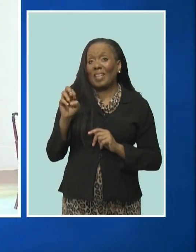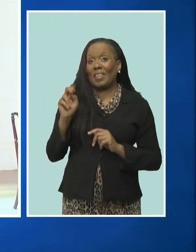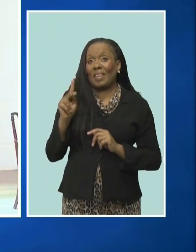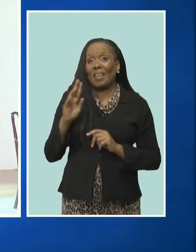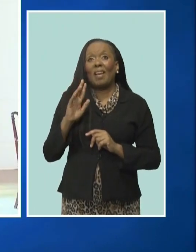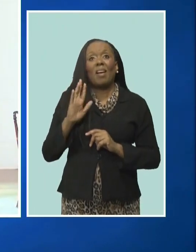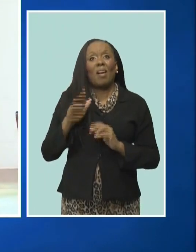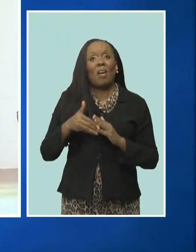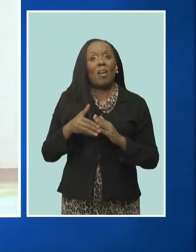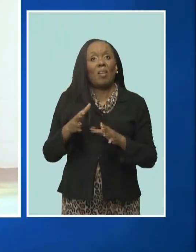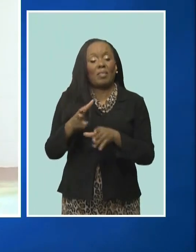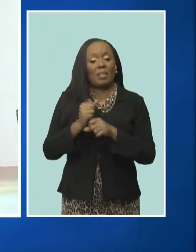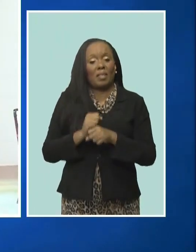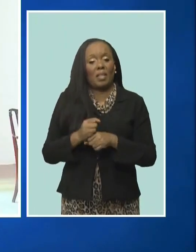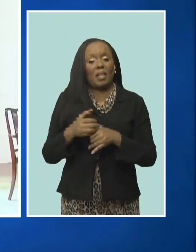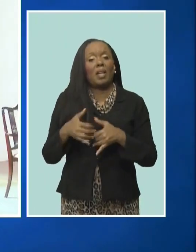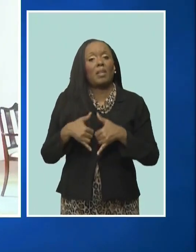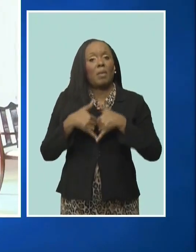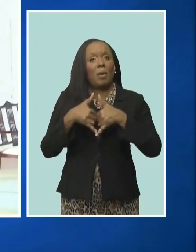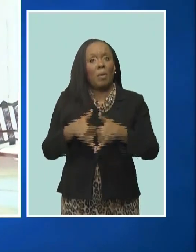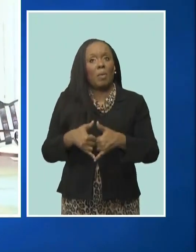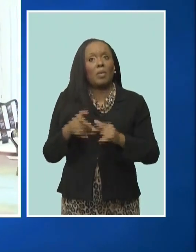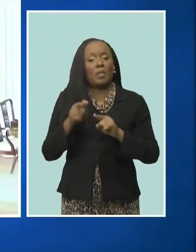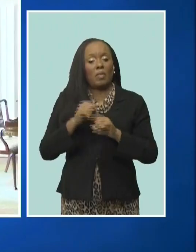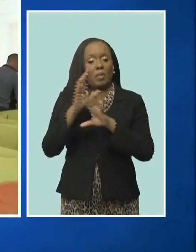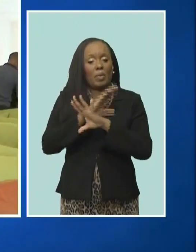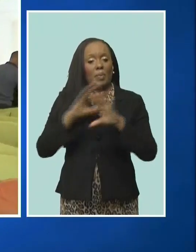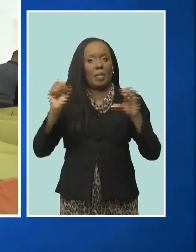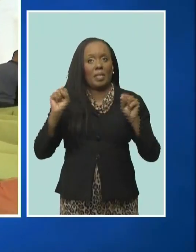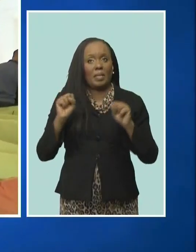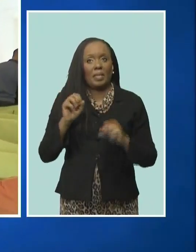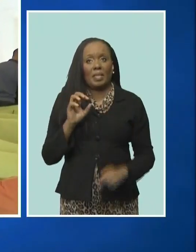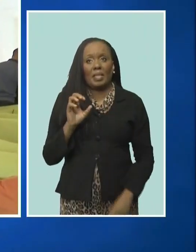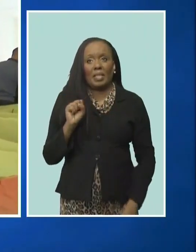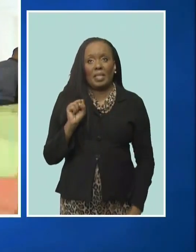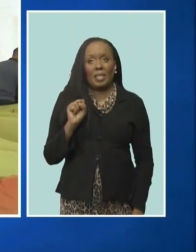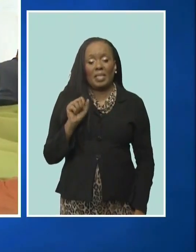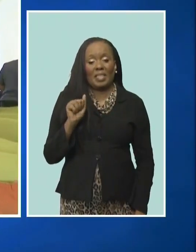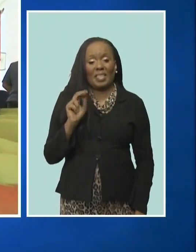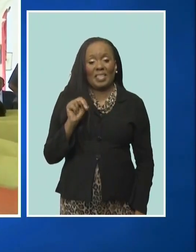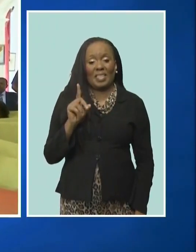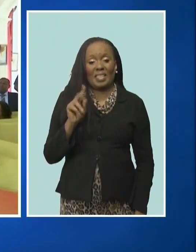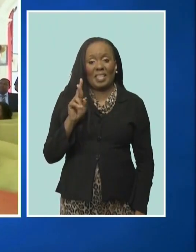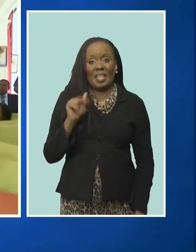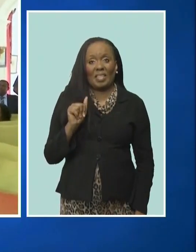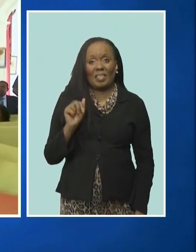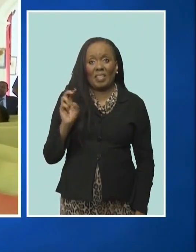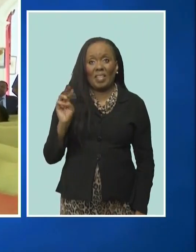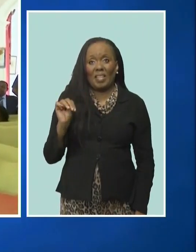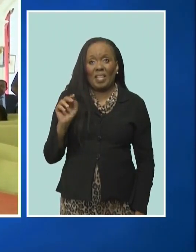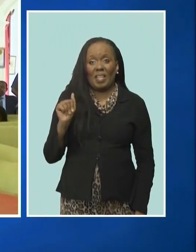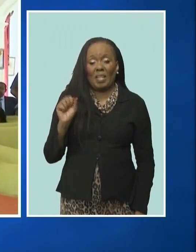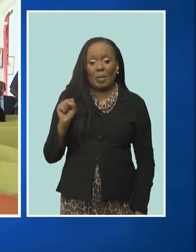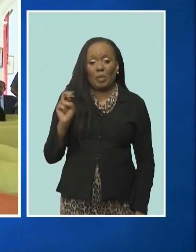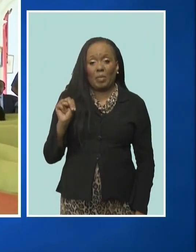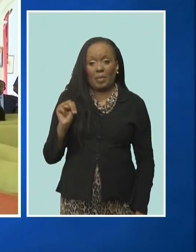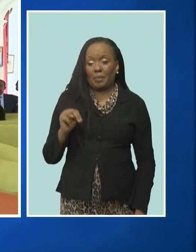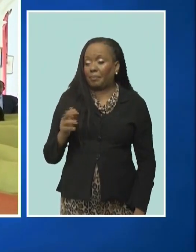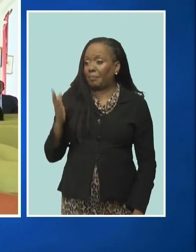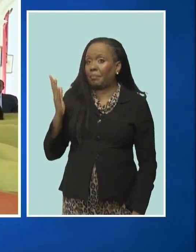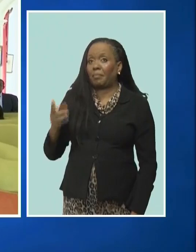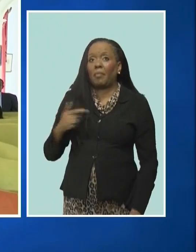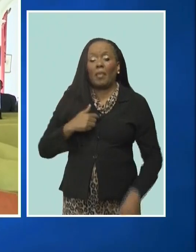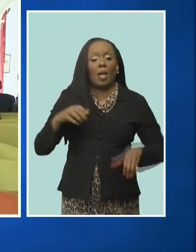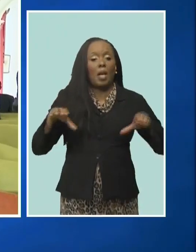by President Dame the Most Honourable Sandra Mason. Some of them spoke about the award. I do a lot of community work in